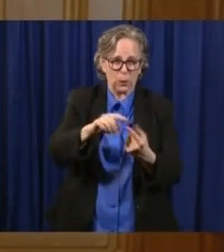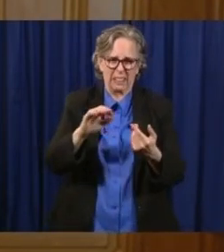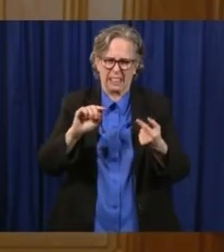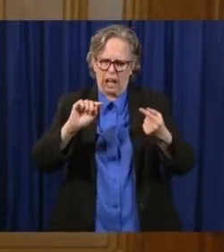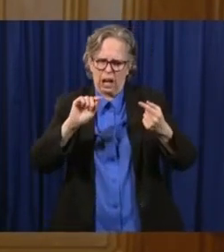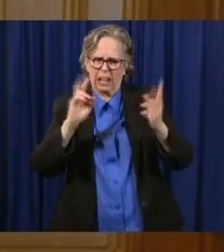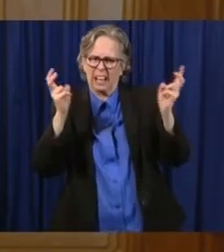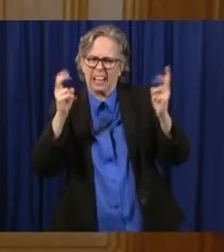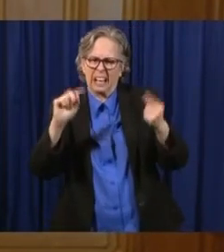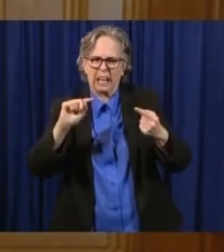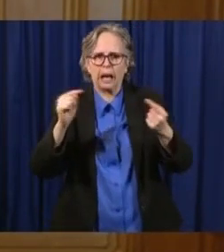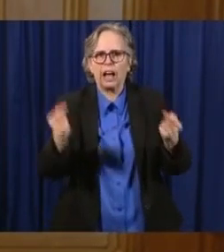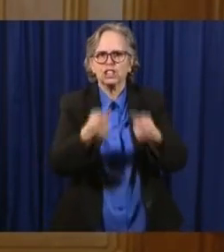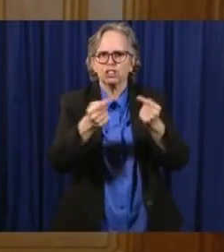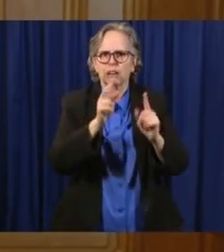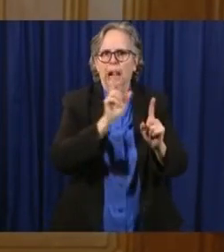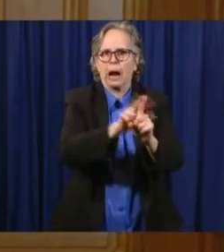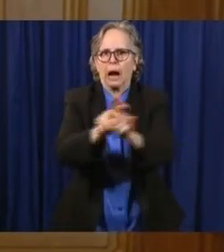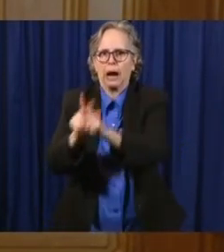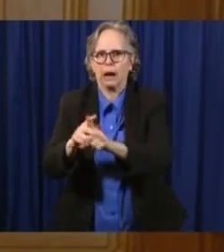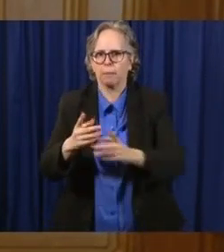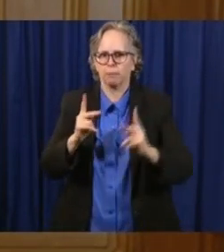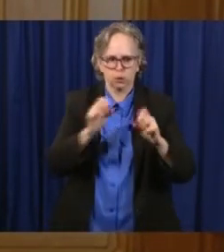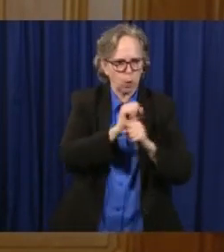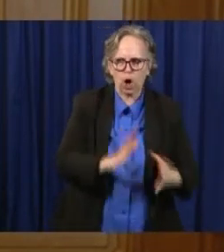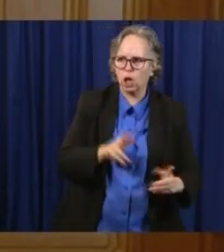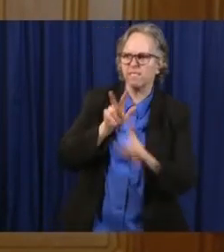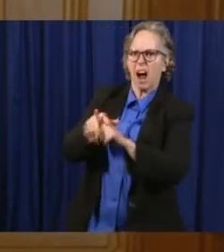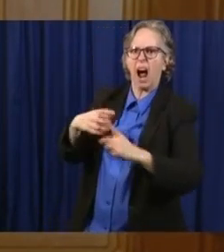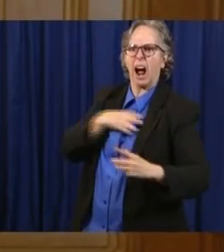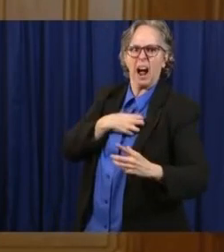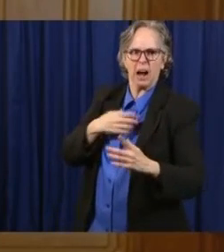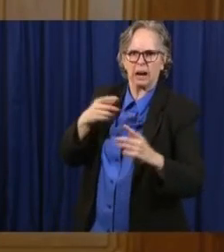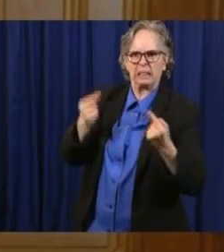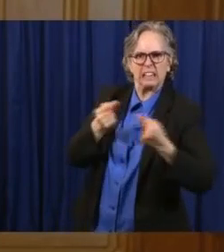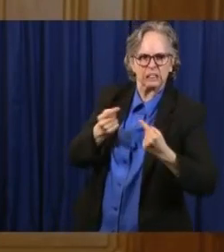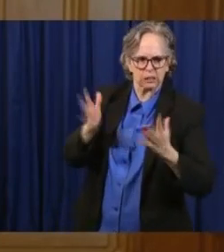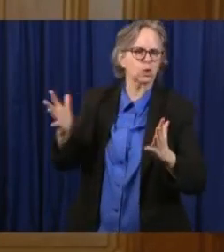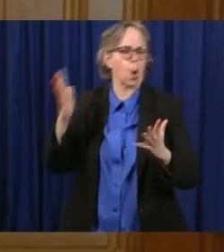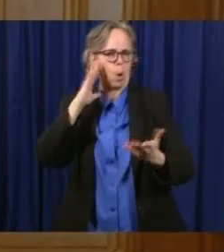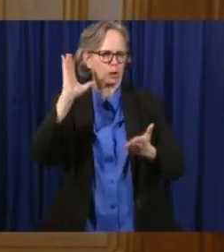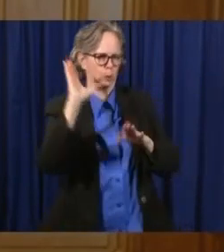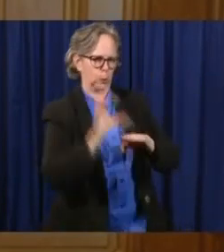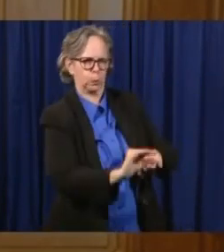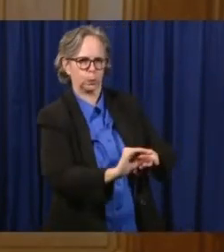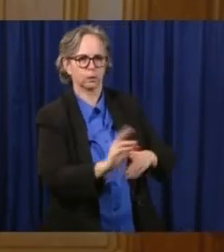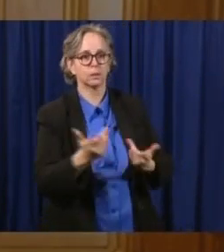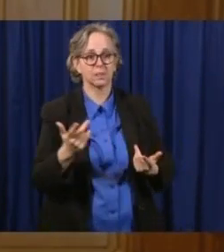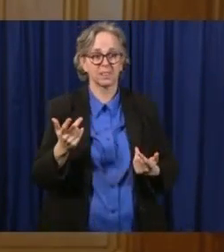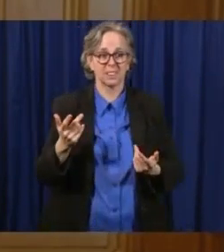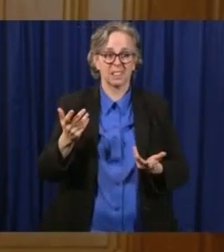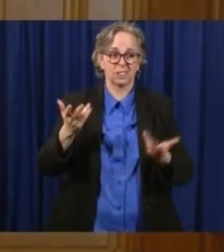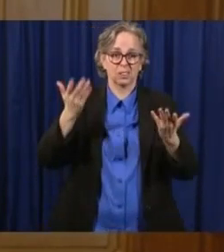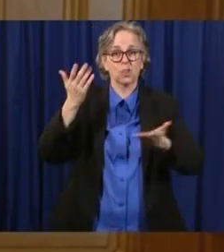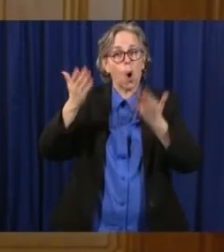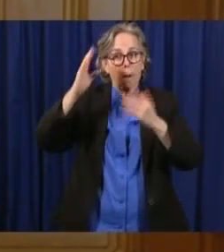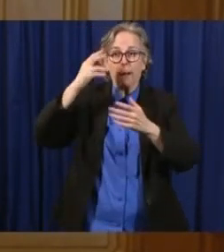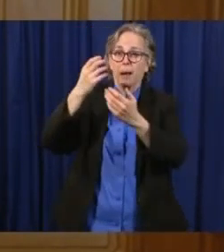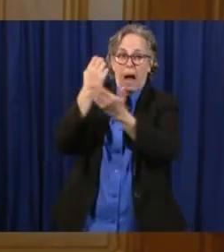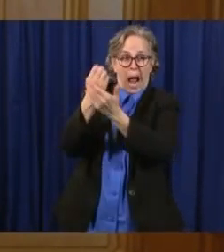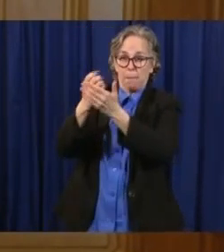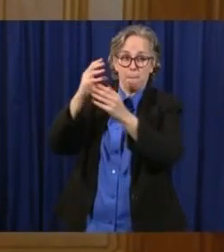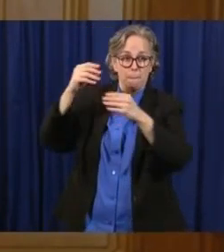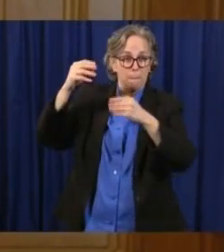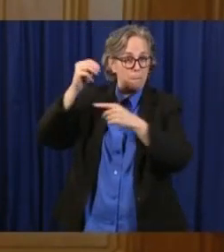do that as well. Even with the downturn in the market, BWC is able to provide this important dividend to employers while